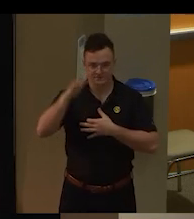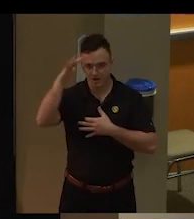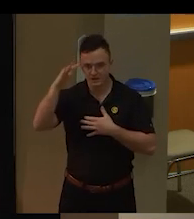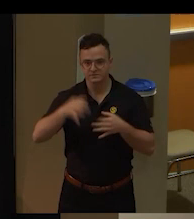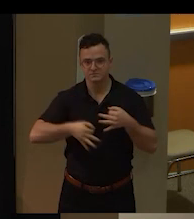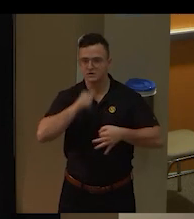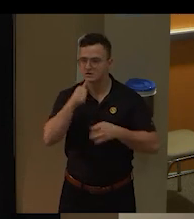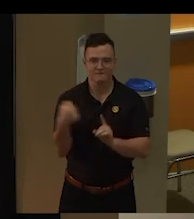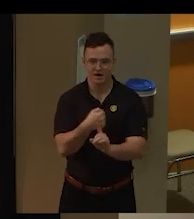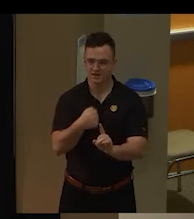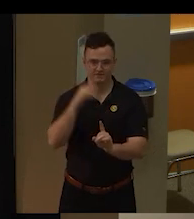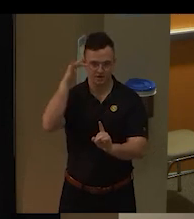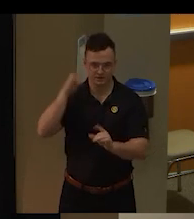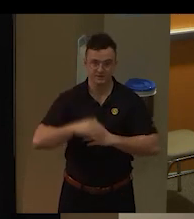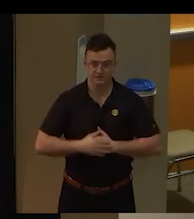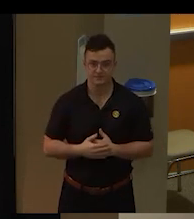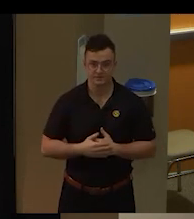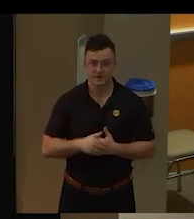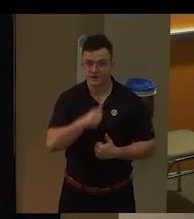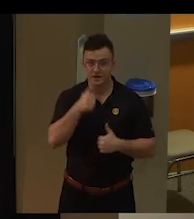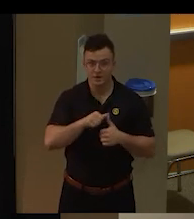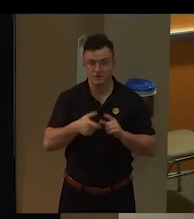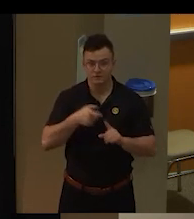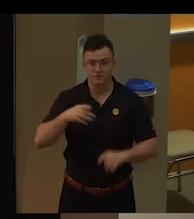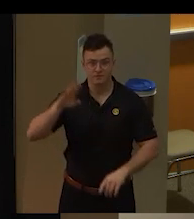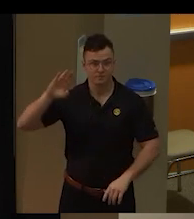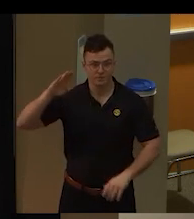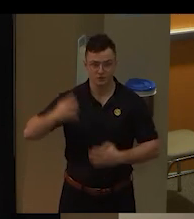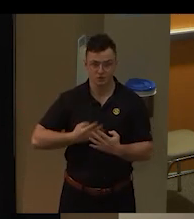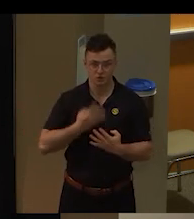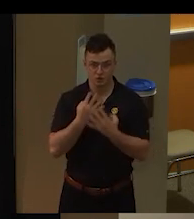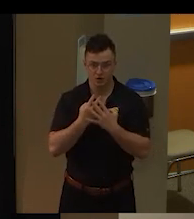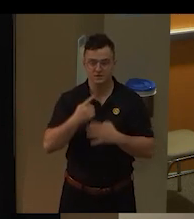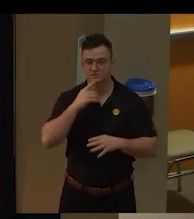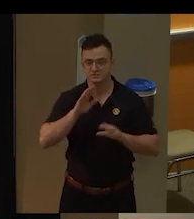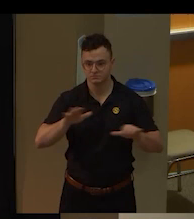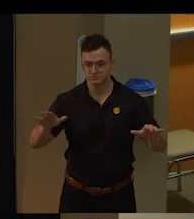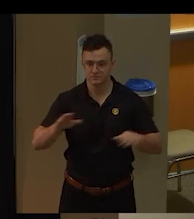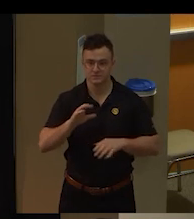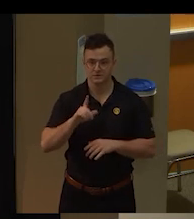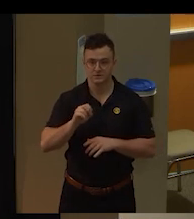nonviolence. The letter from Birmingham Jail reads, "Dear fellow clergymen,